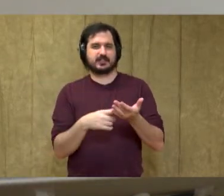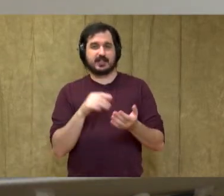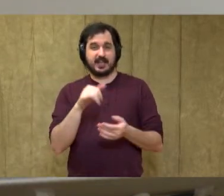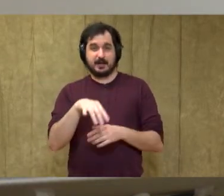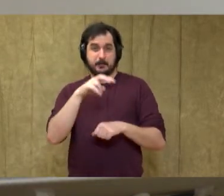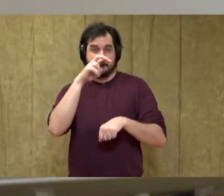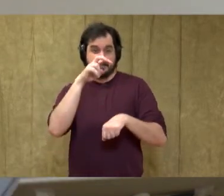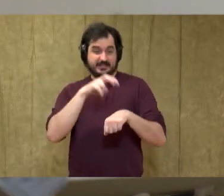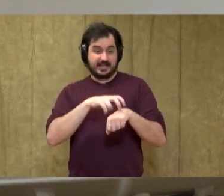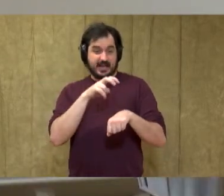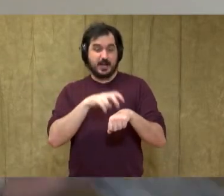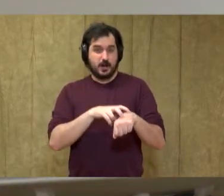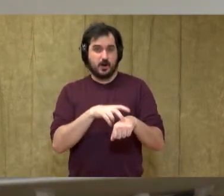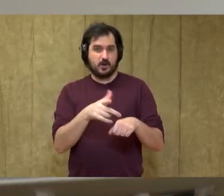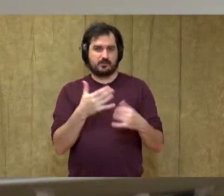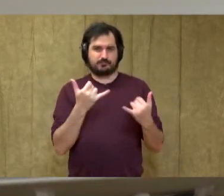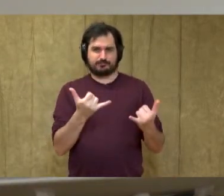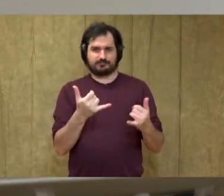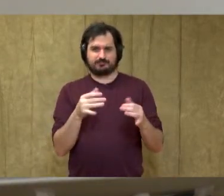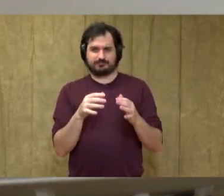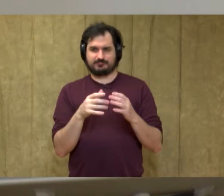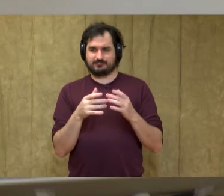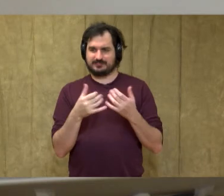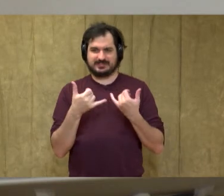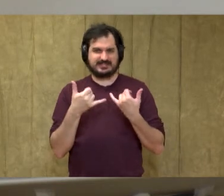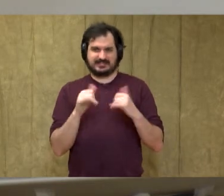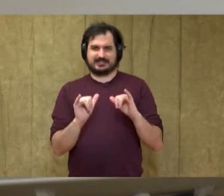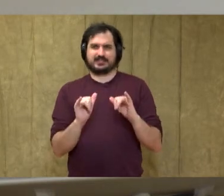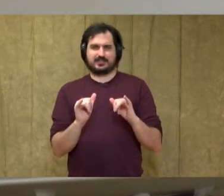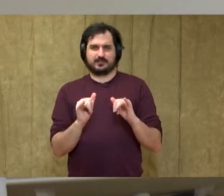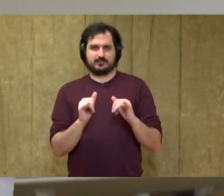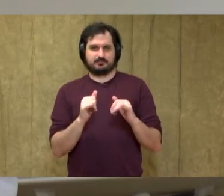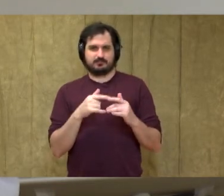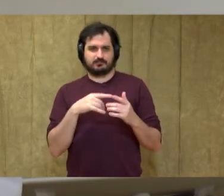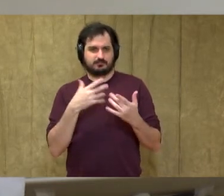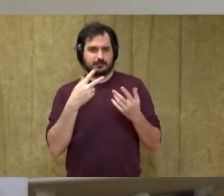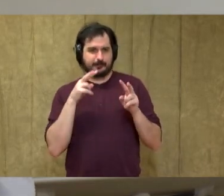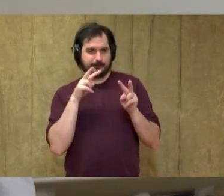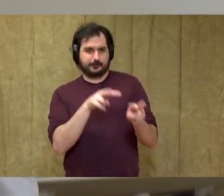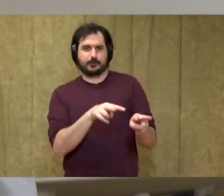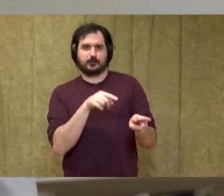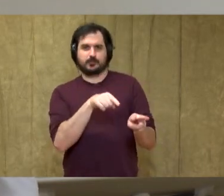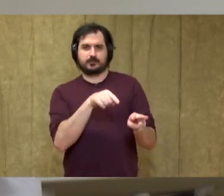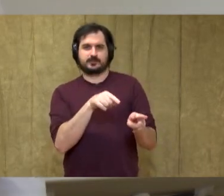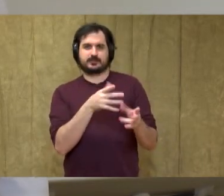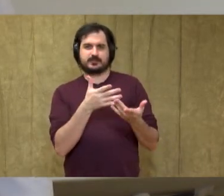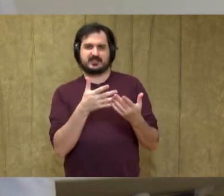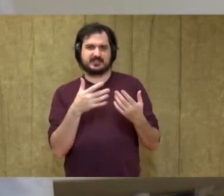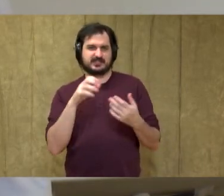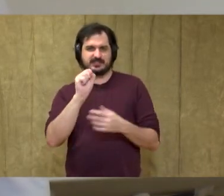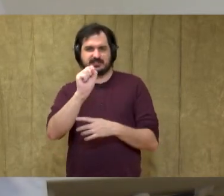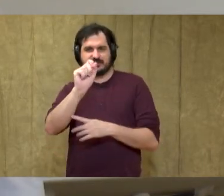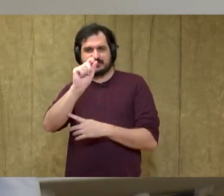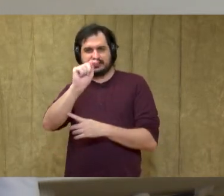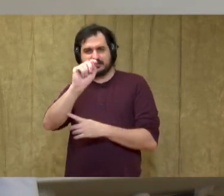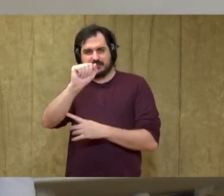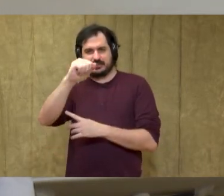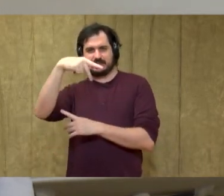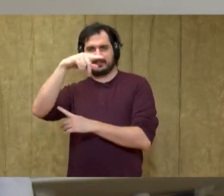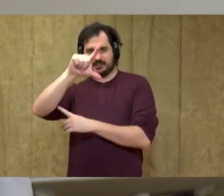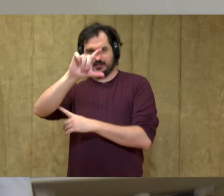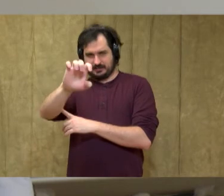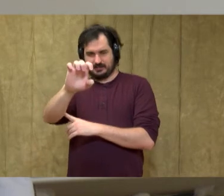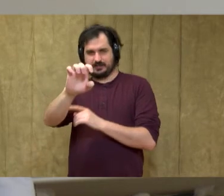papers together, but we're talking about a chief product or a crop in which the country